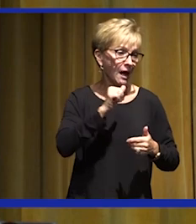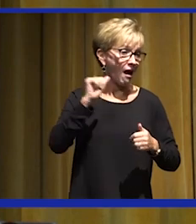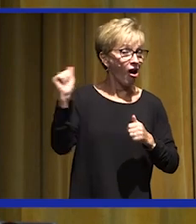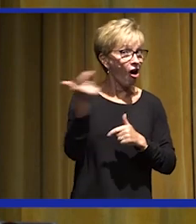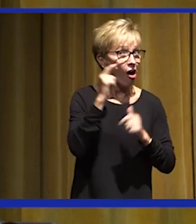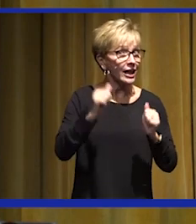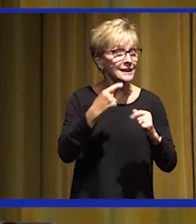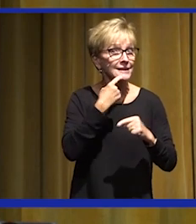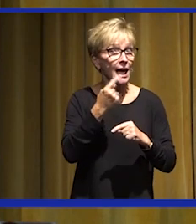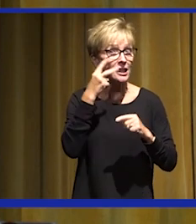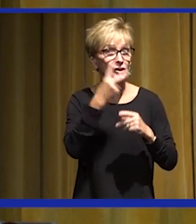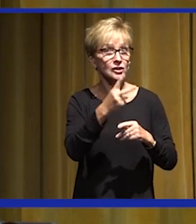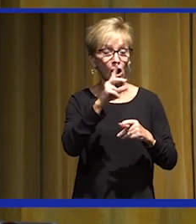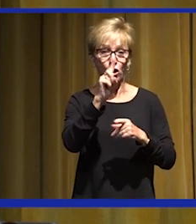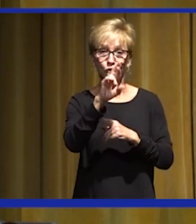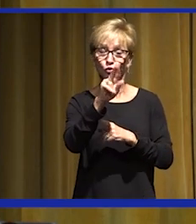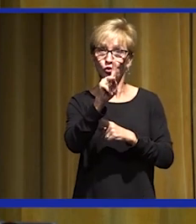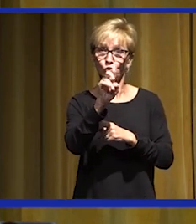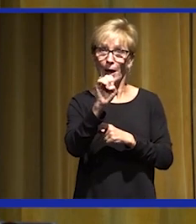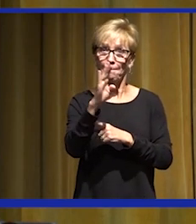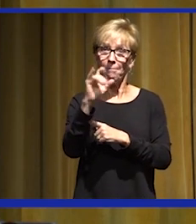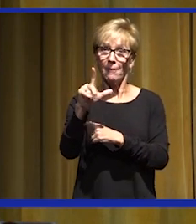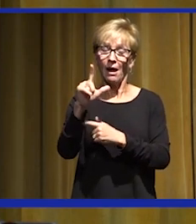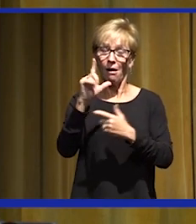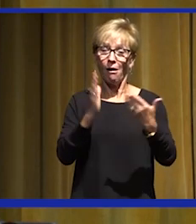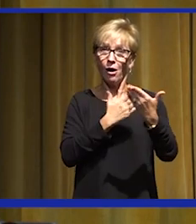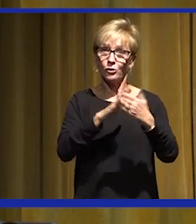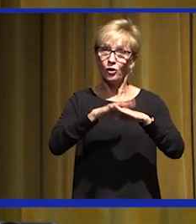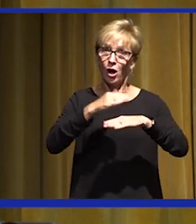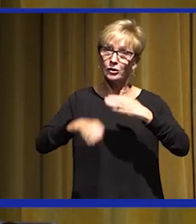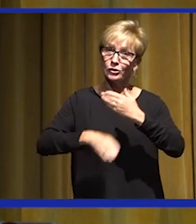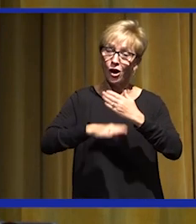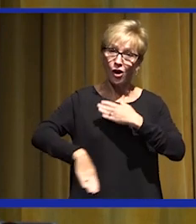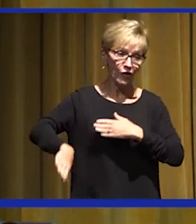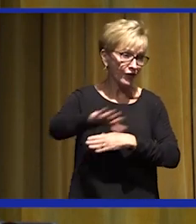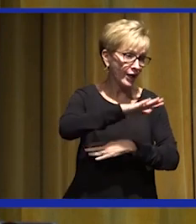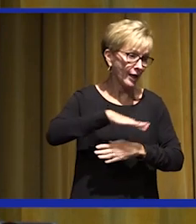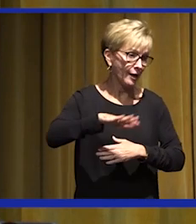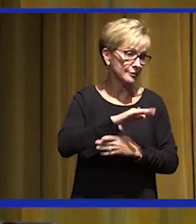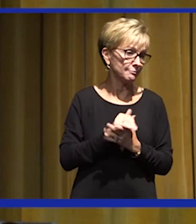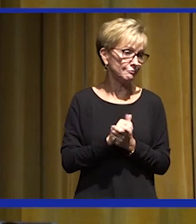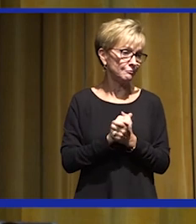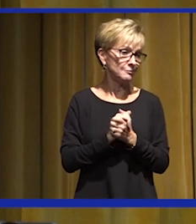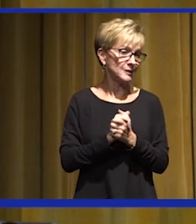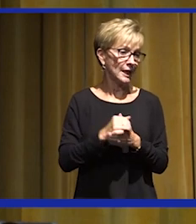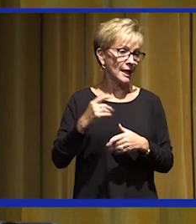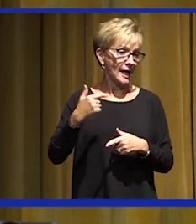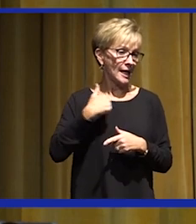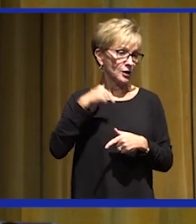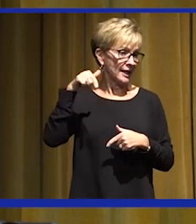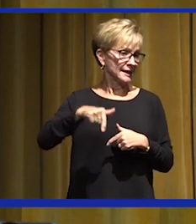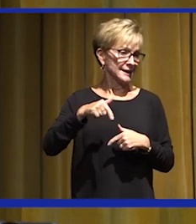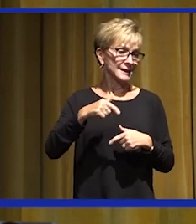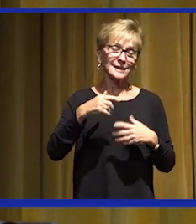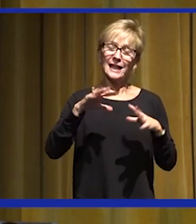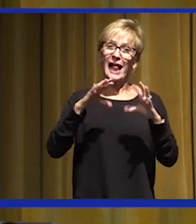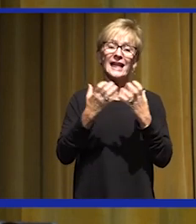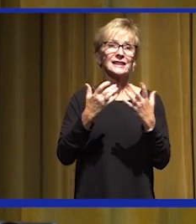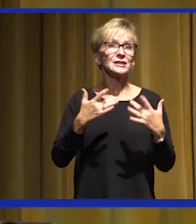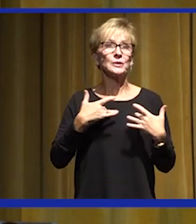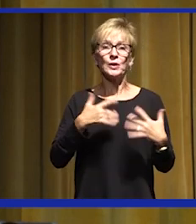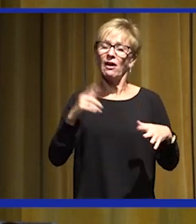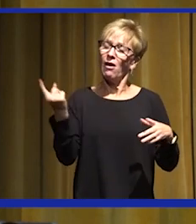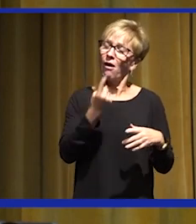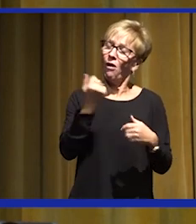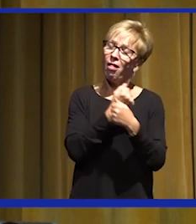field. That still feels like a fever dream. I may be biased, but I've always loved my class. I got to